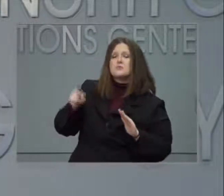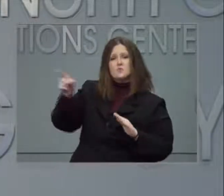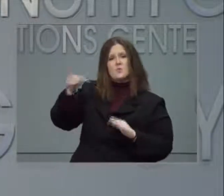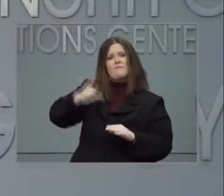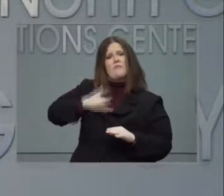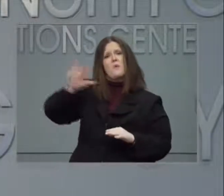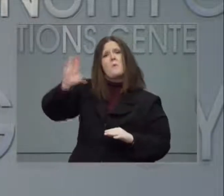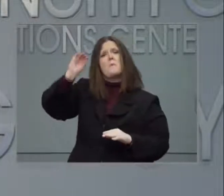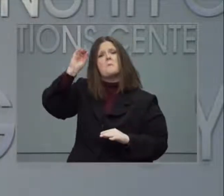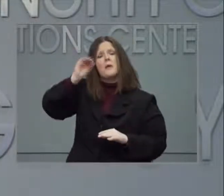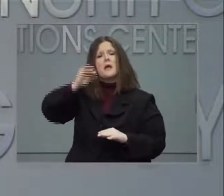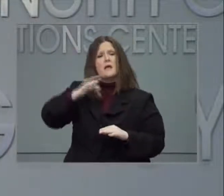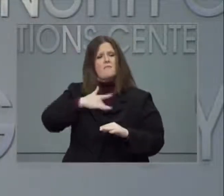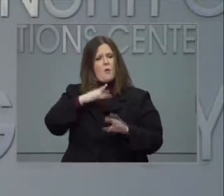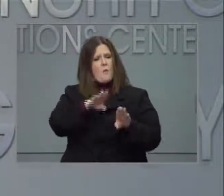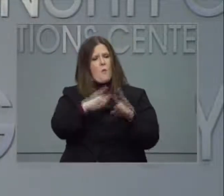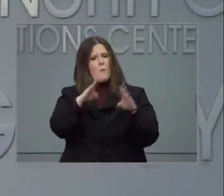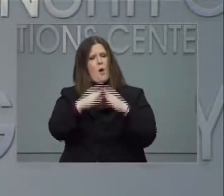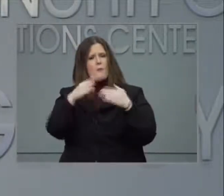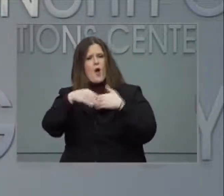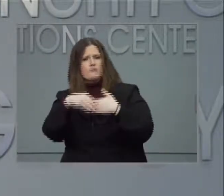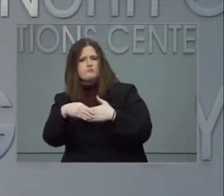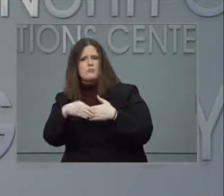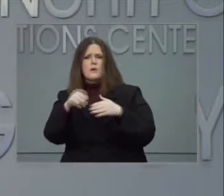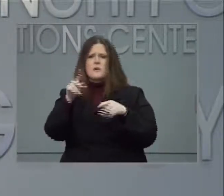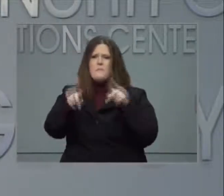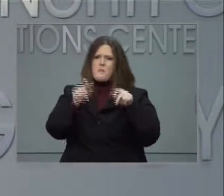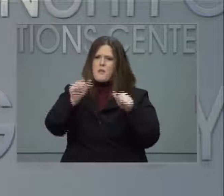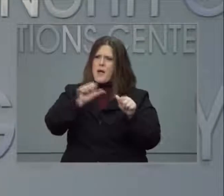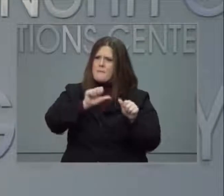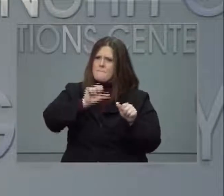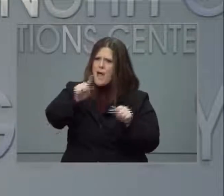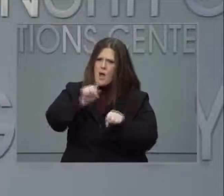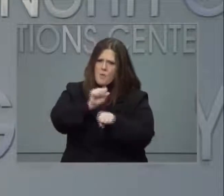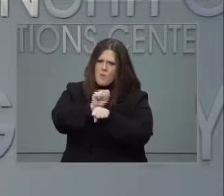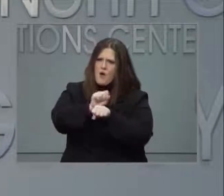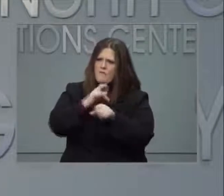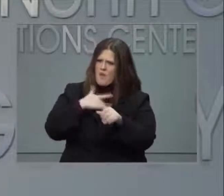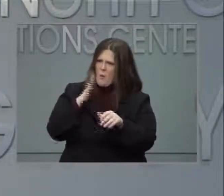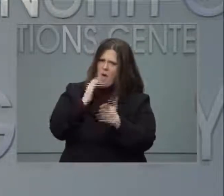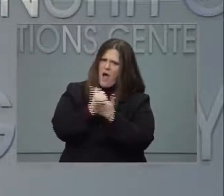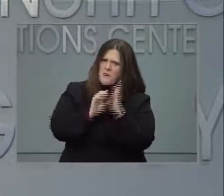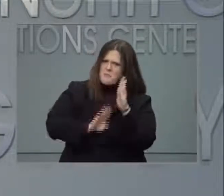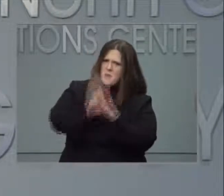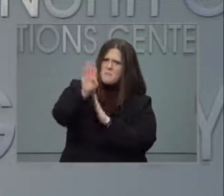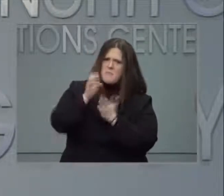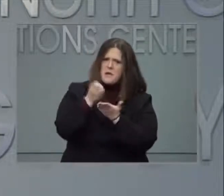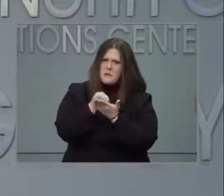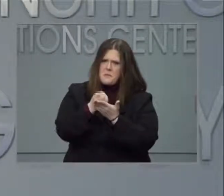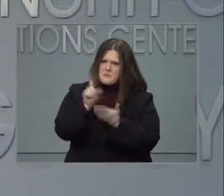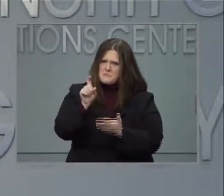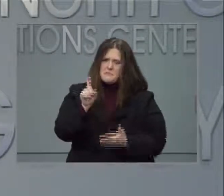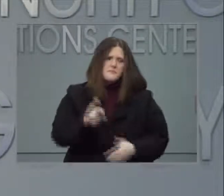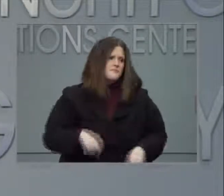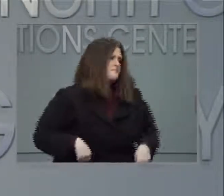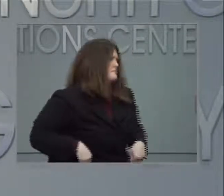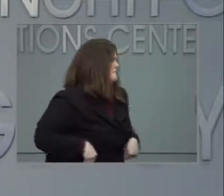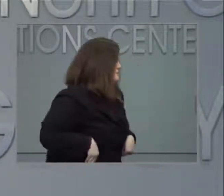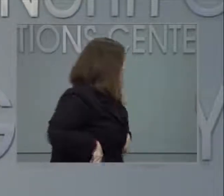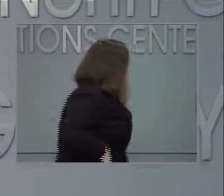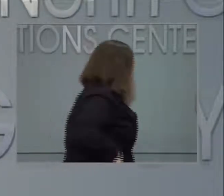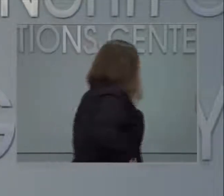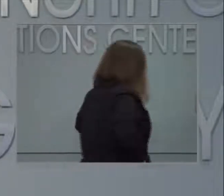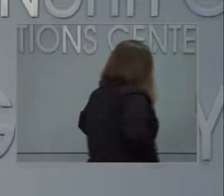North Carolinians back to work and help jumpstart the economy again? Well, many businesses have just been hit hard by